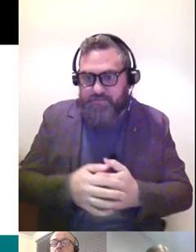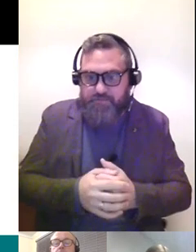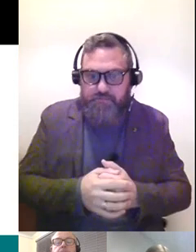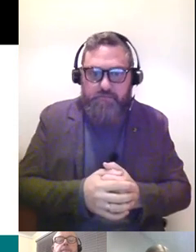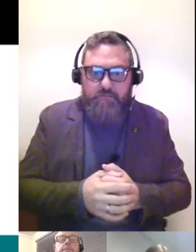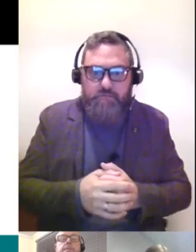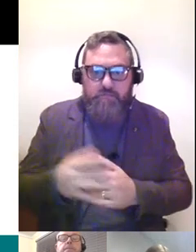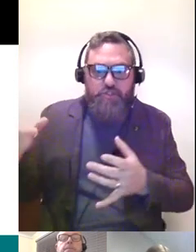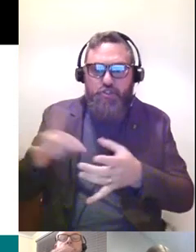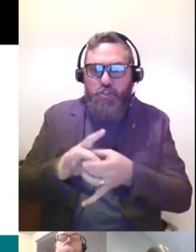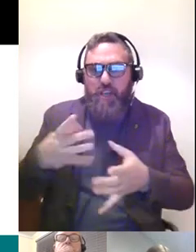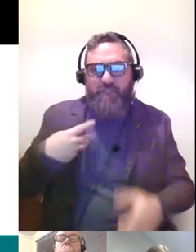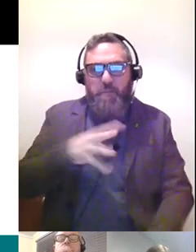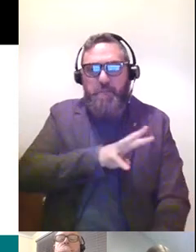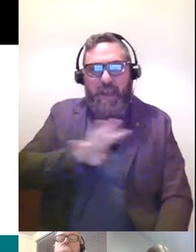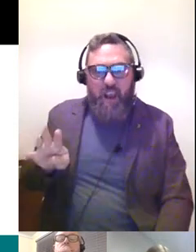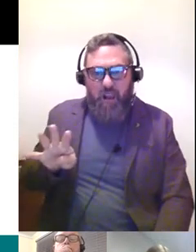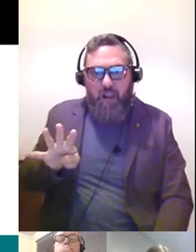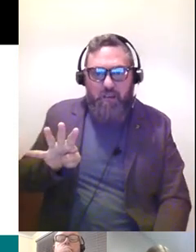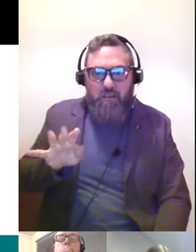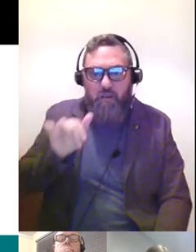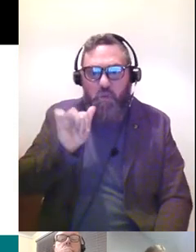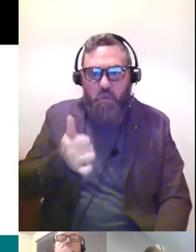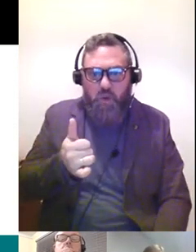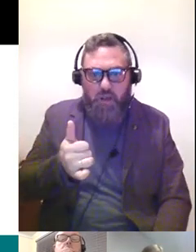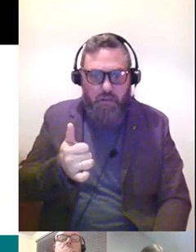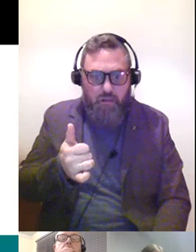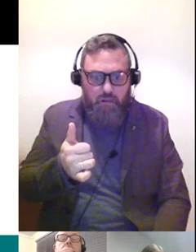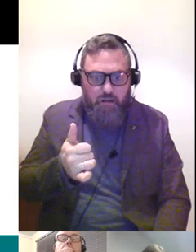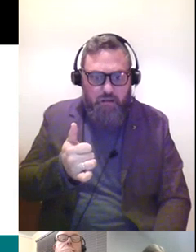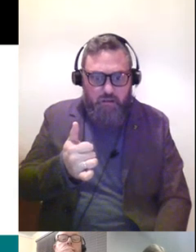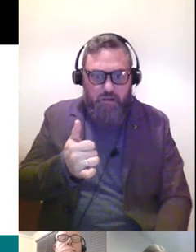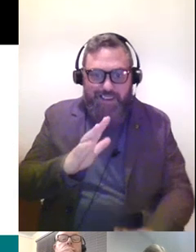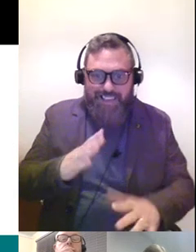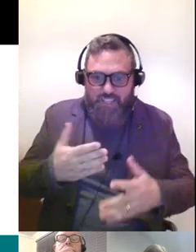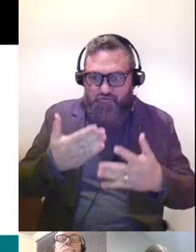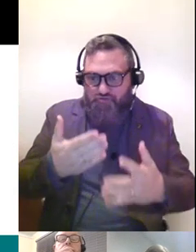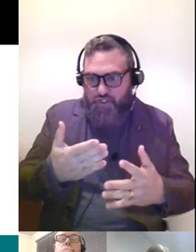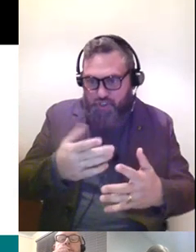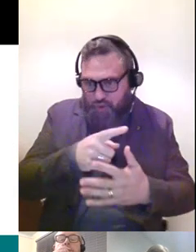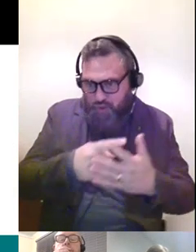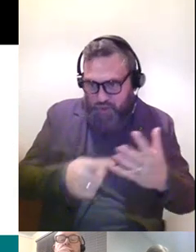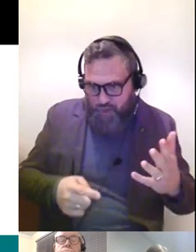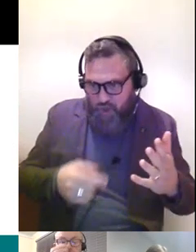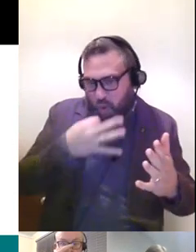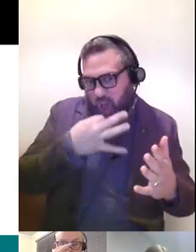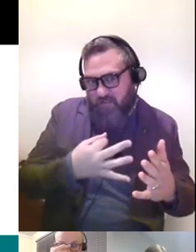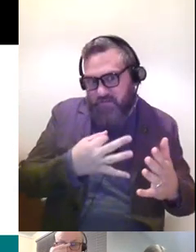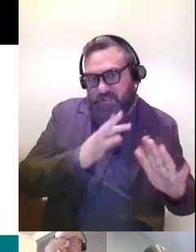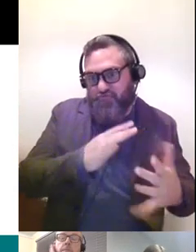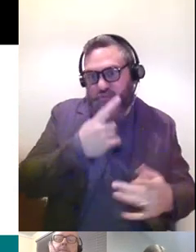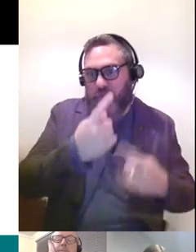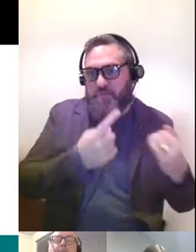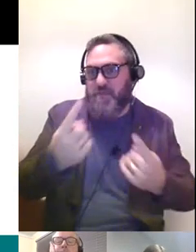joined by a panel who I'm now going to go and introduce, ask for them to introduce